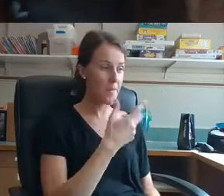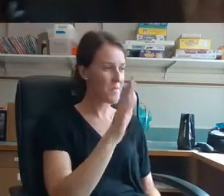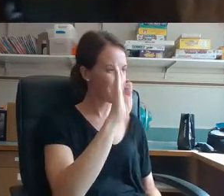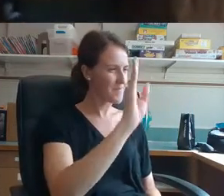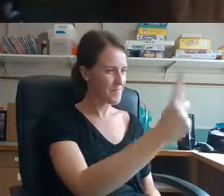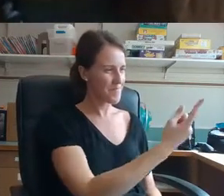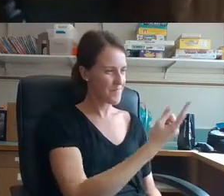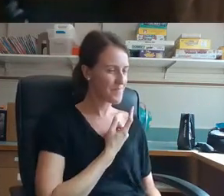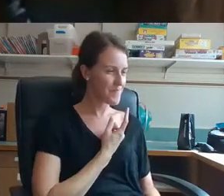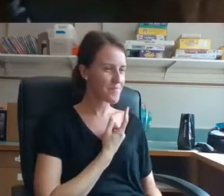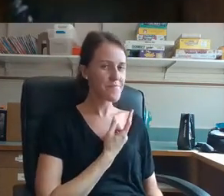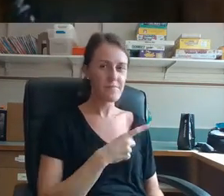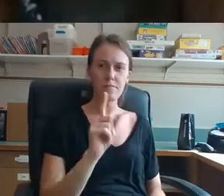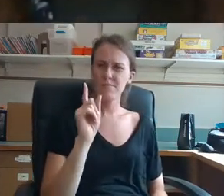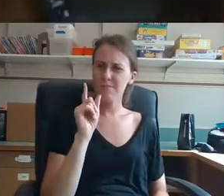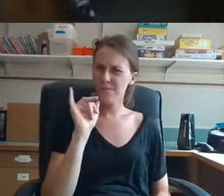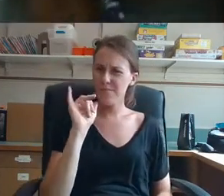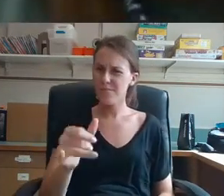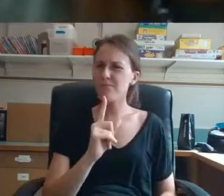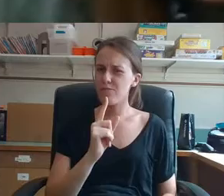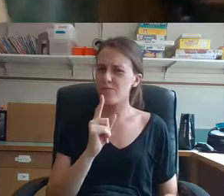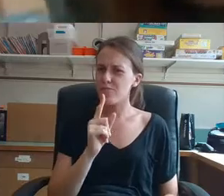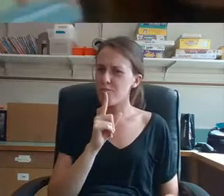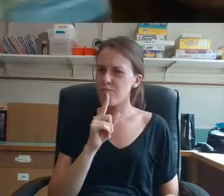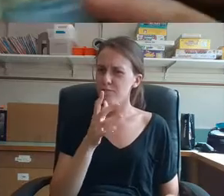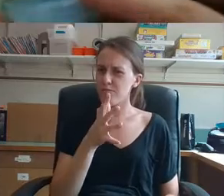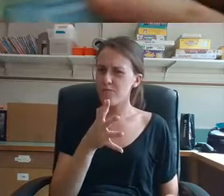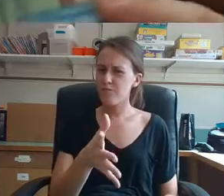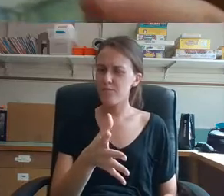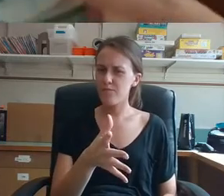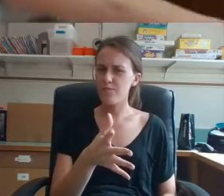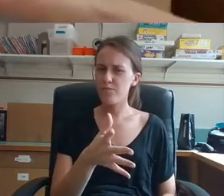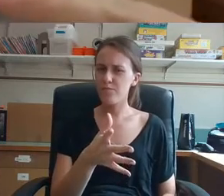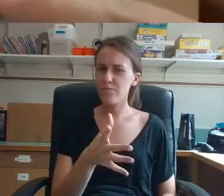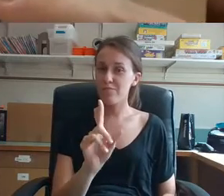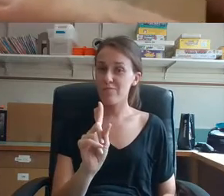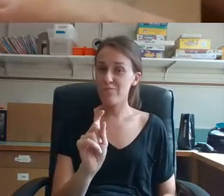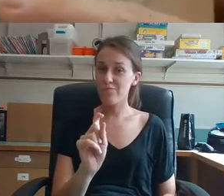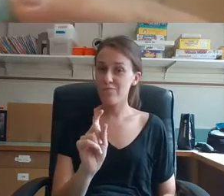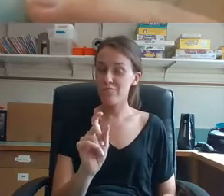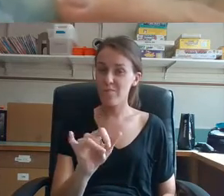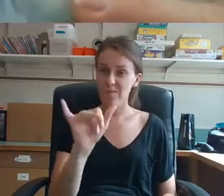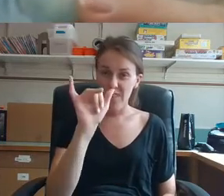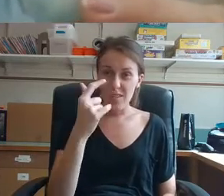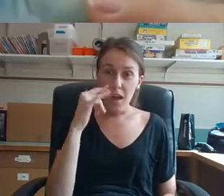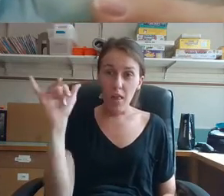Is it really grandmother? Let's look. Does that look like grandmother?